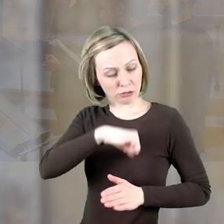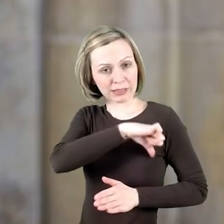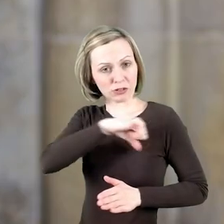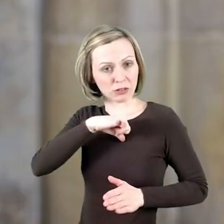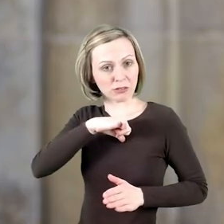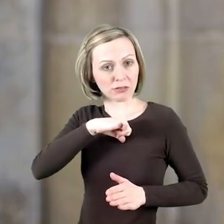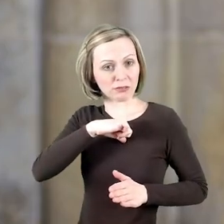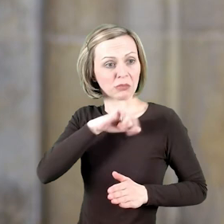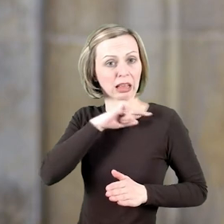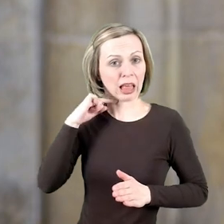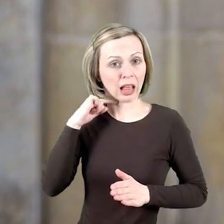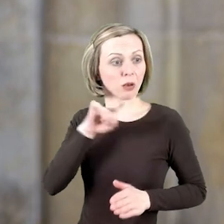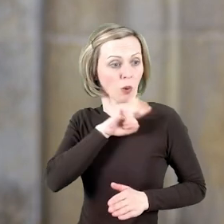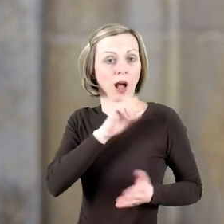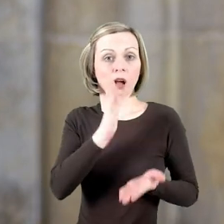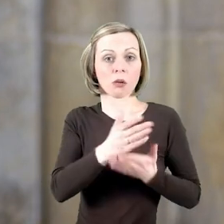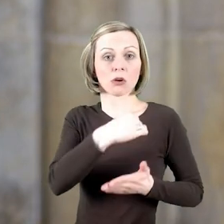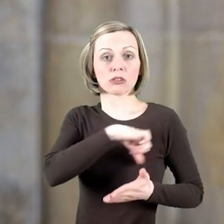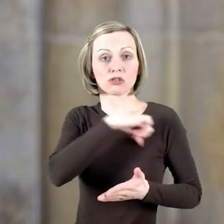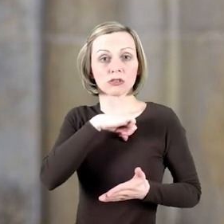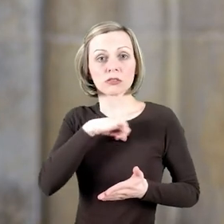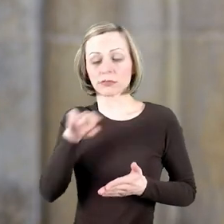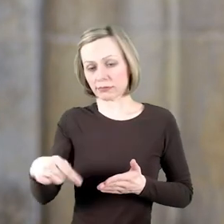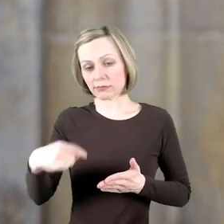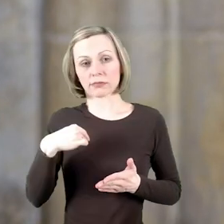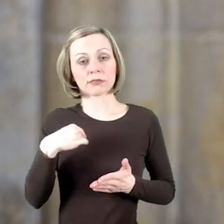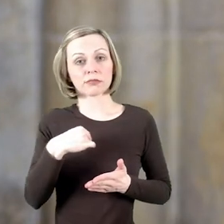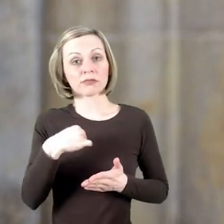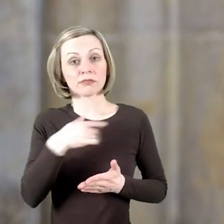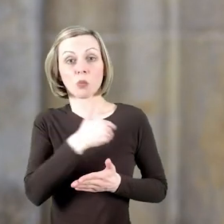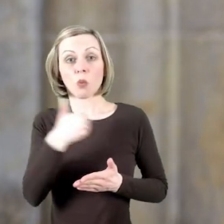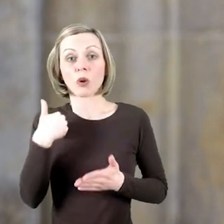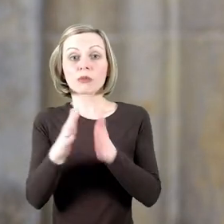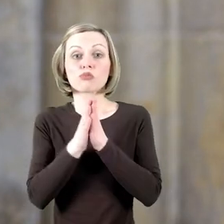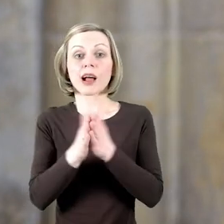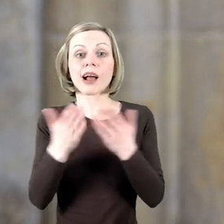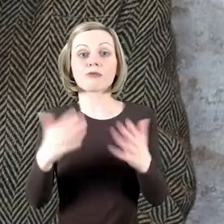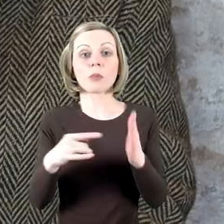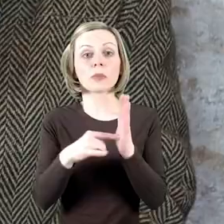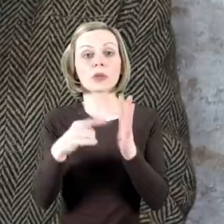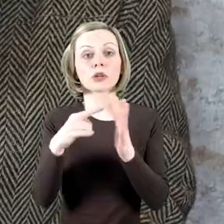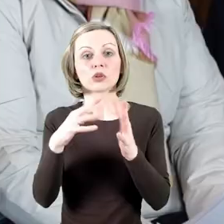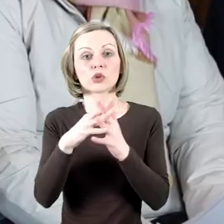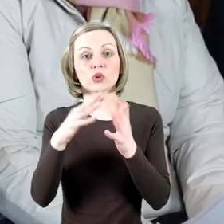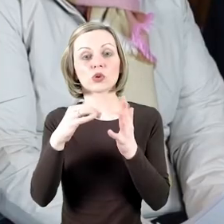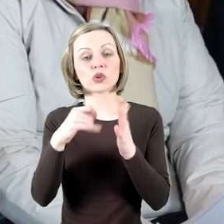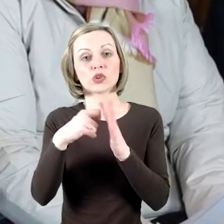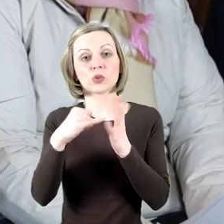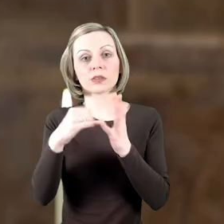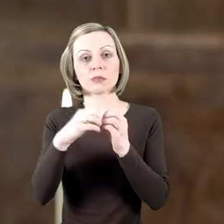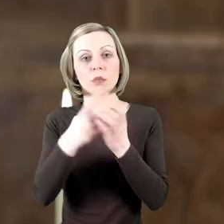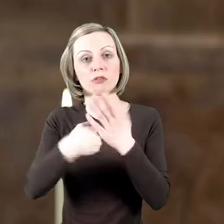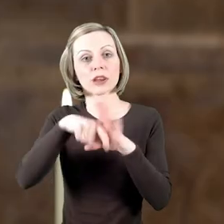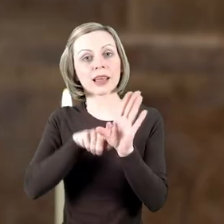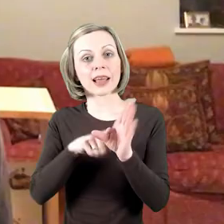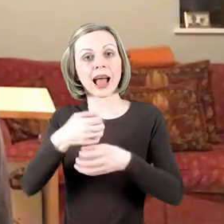The service of morning prayer comes from Tewkesbury Abbey, with music from St Martin's Voices, with many of the voices